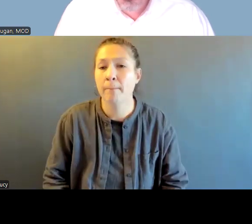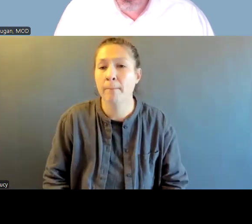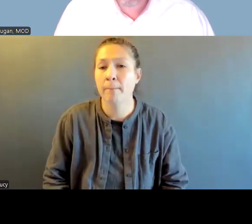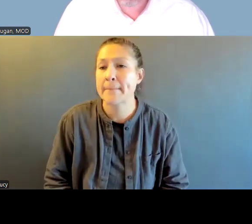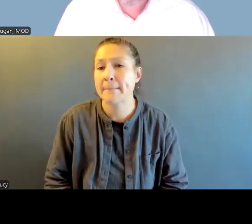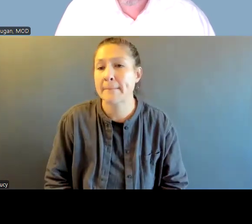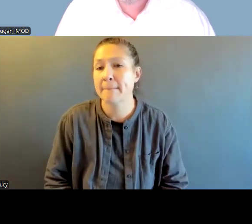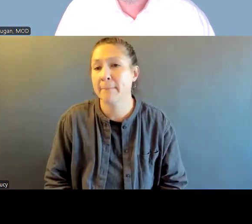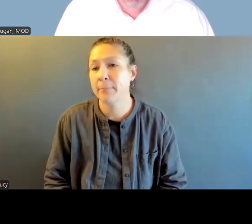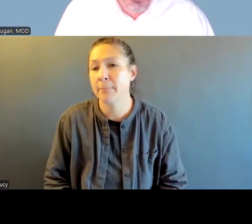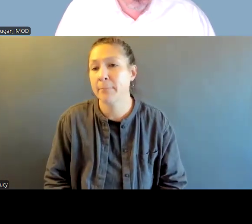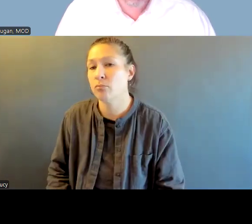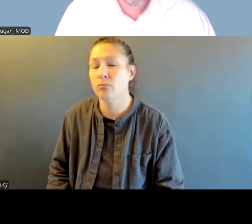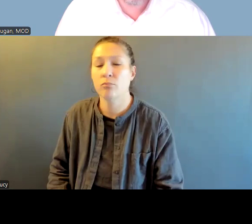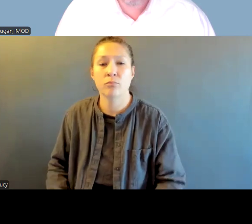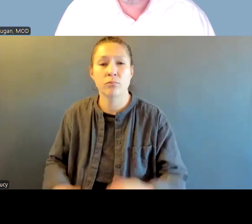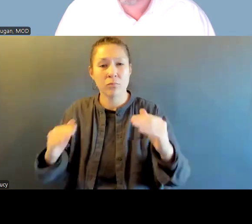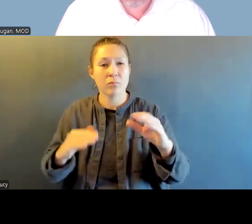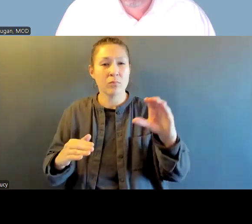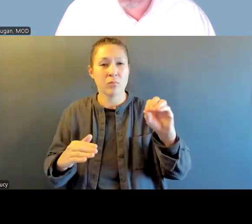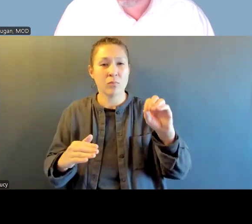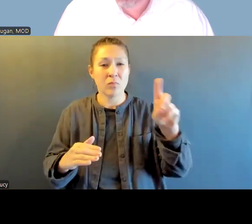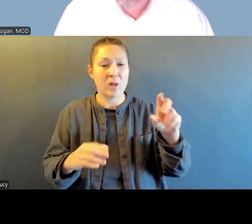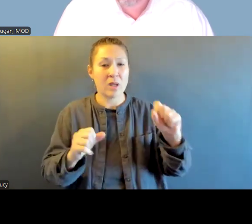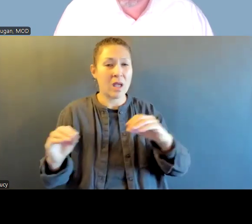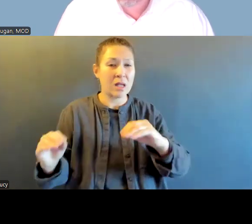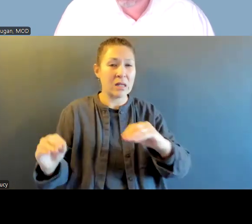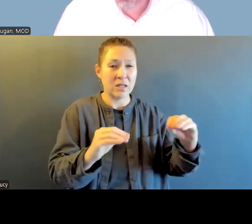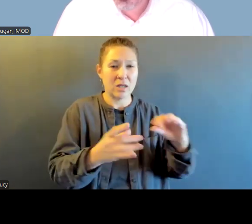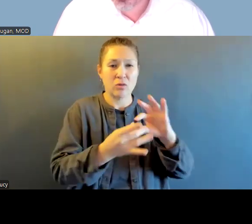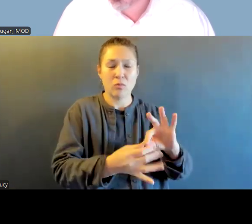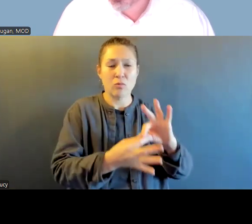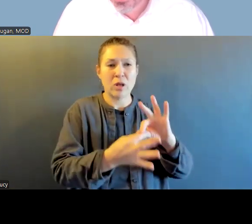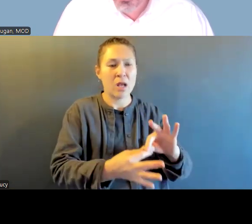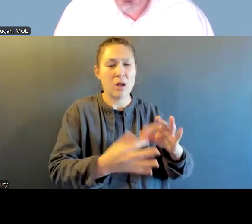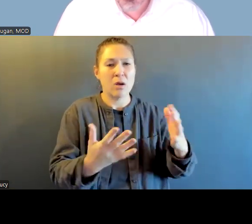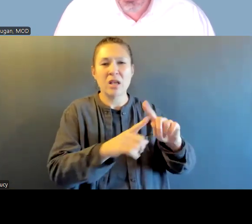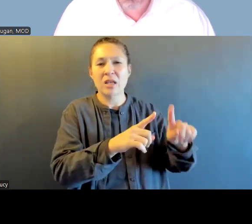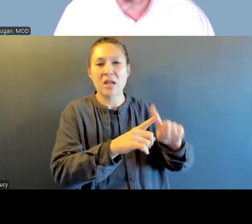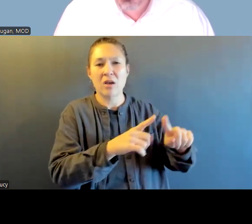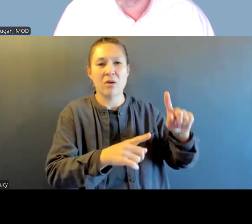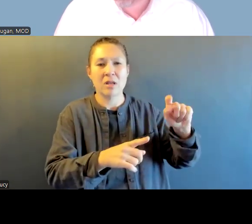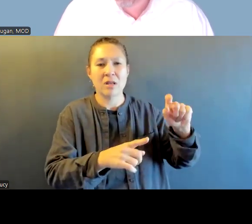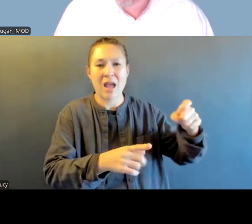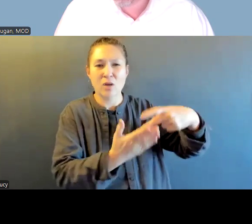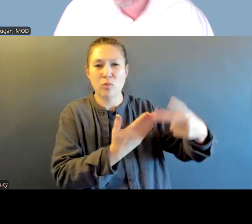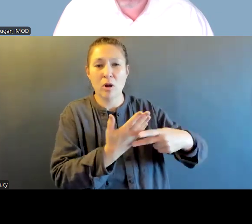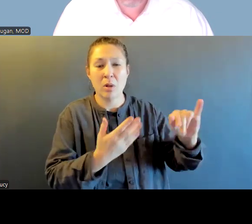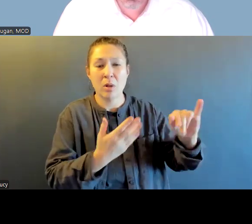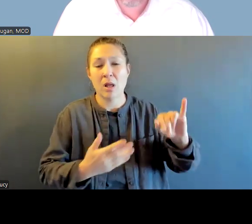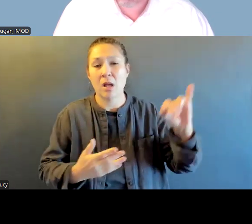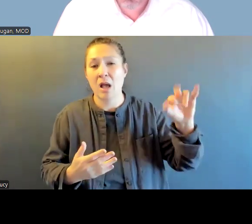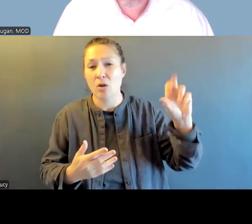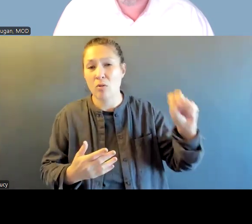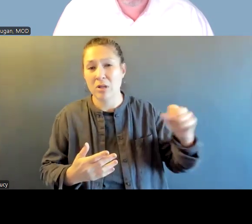in educating business owners about tax incentives available for making accessibility improvements, such as the IRS's tax deduction for barrier removal and tax